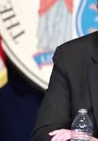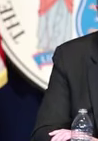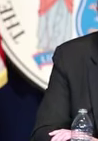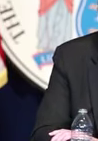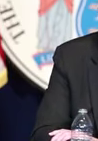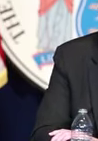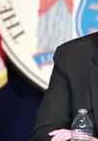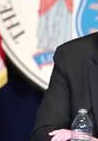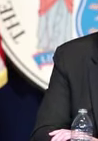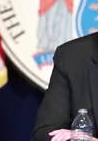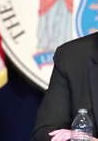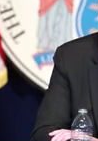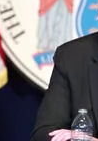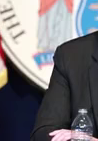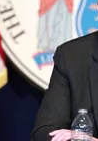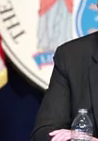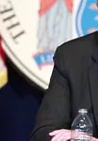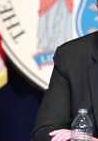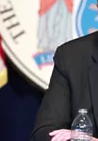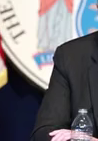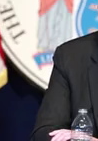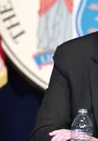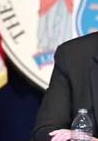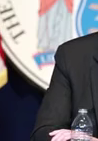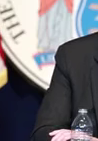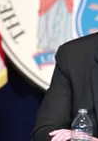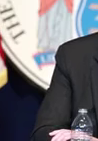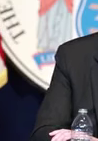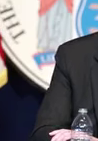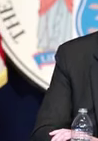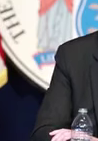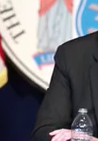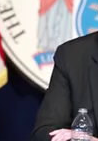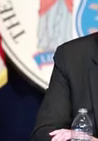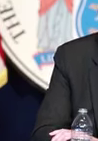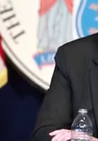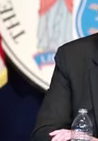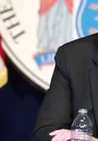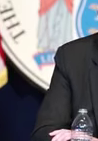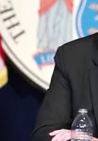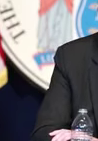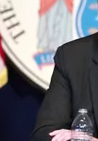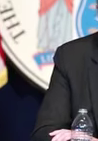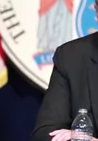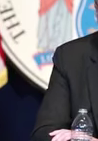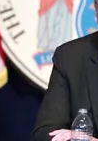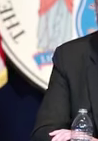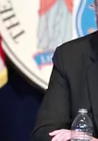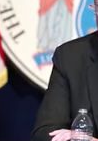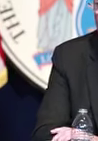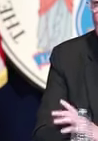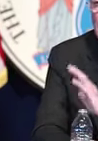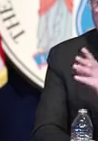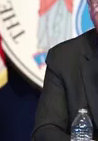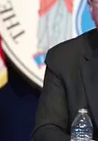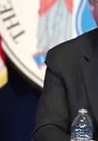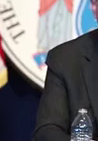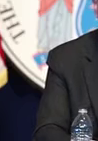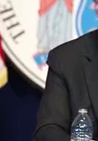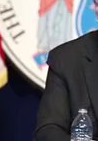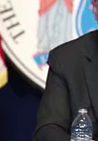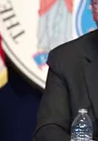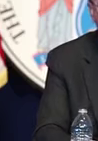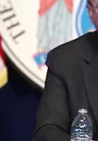coordinate at the highest levels, and we worked hard to bring our region together to have this conversation. We cannot act on our own. Even if we